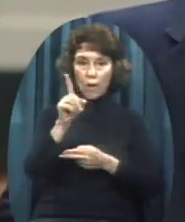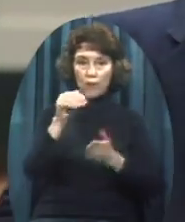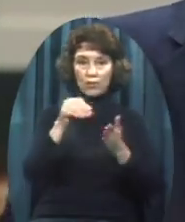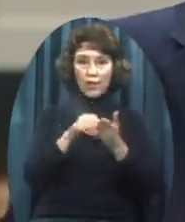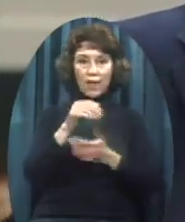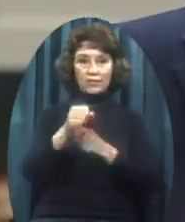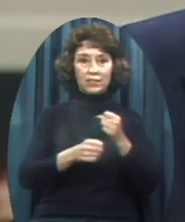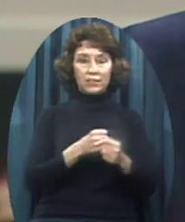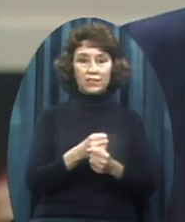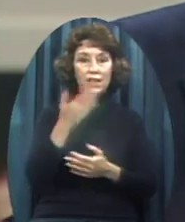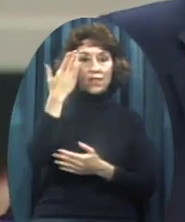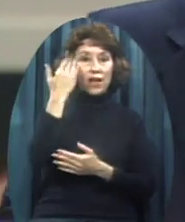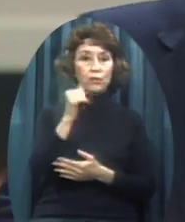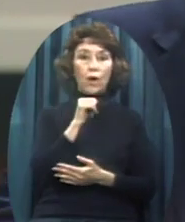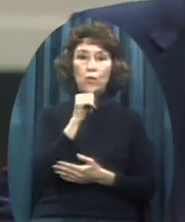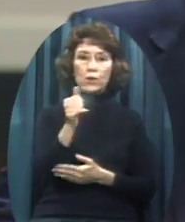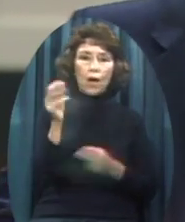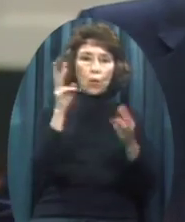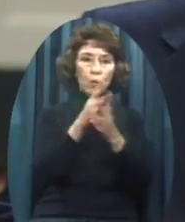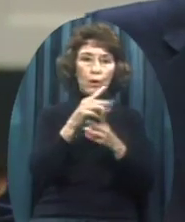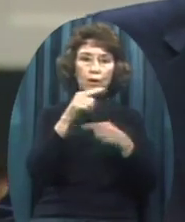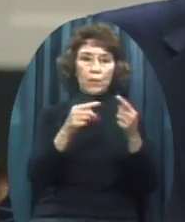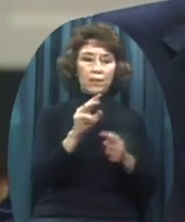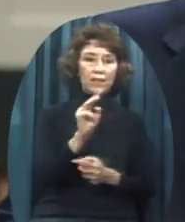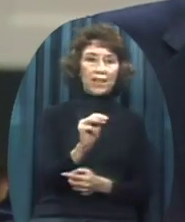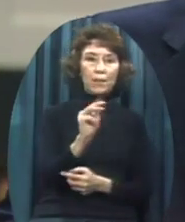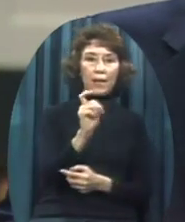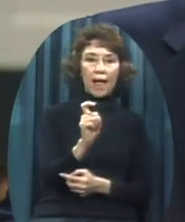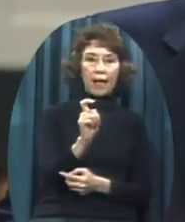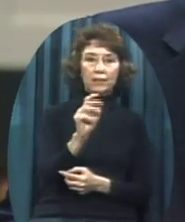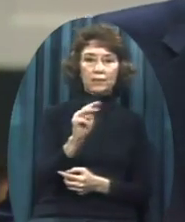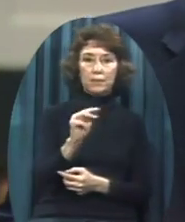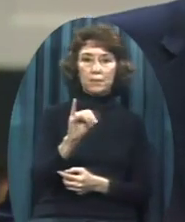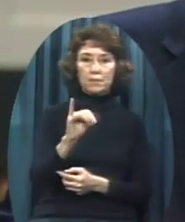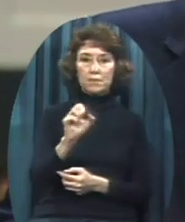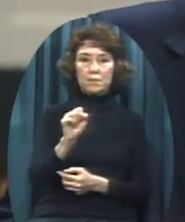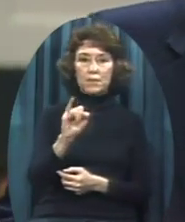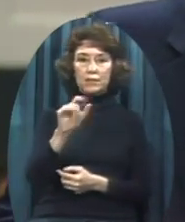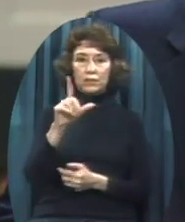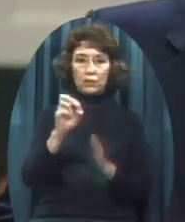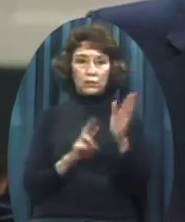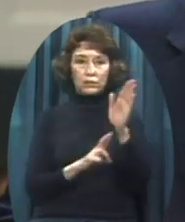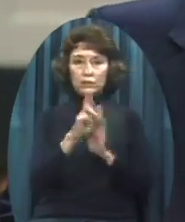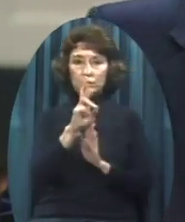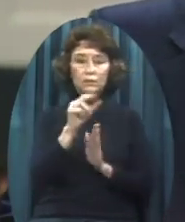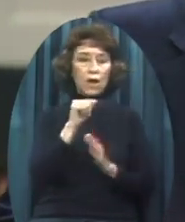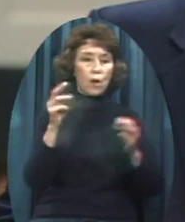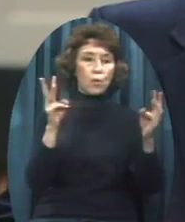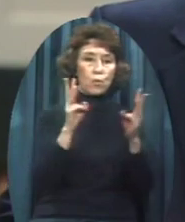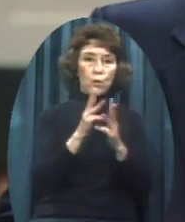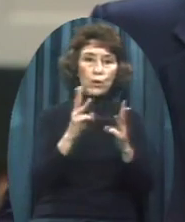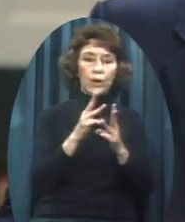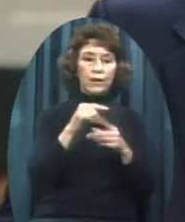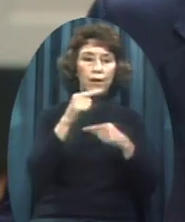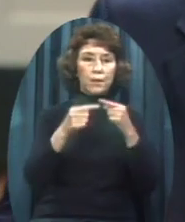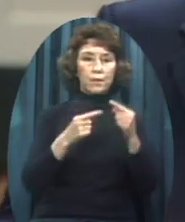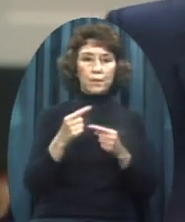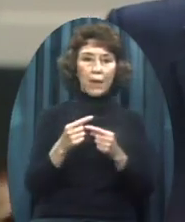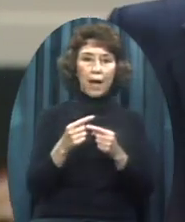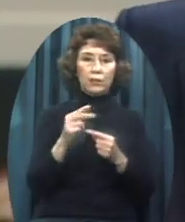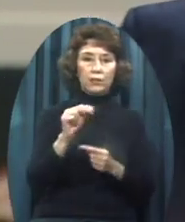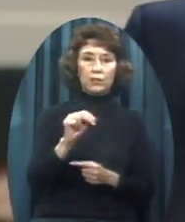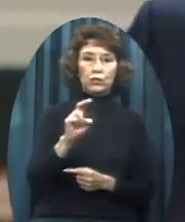about where the MX missiles are, and we're not so concerned about the nuclear arms race. That's why we